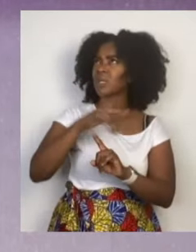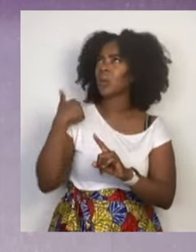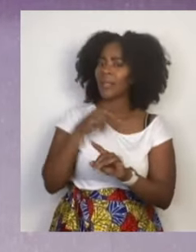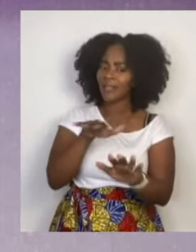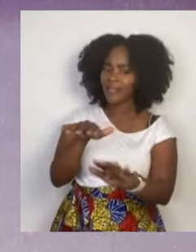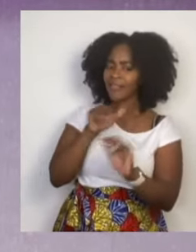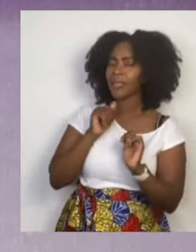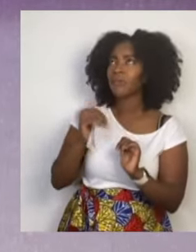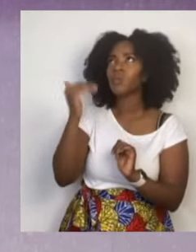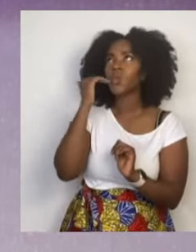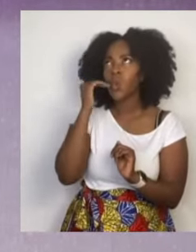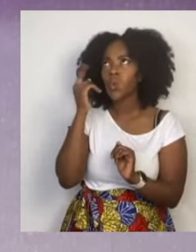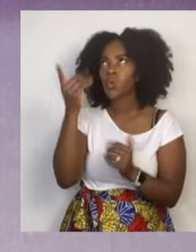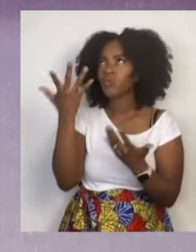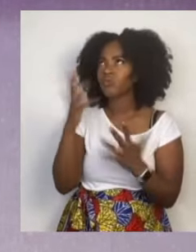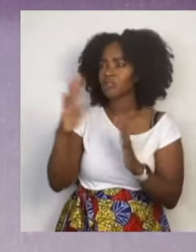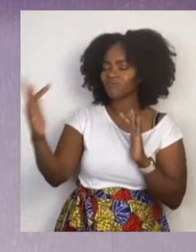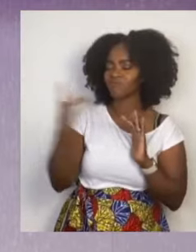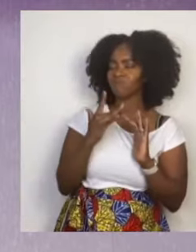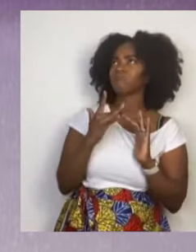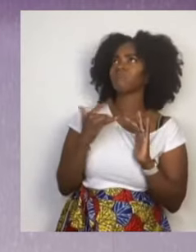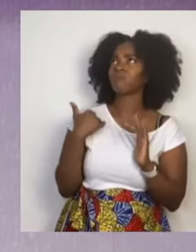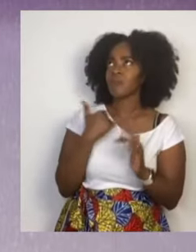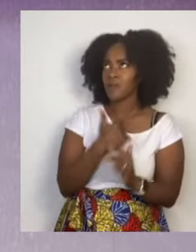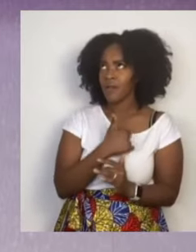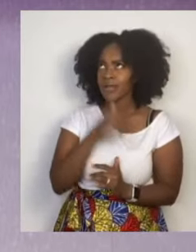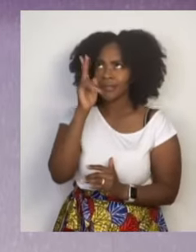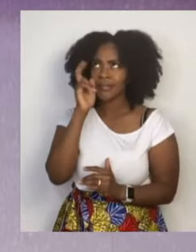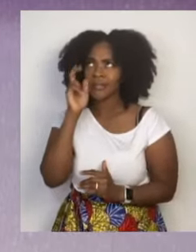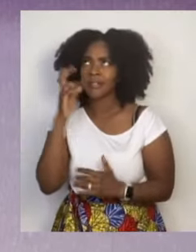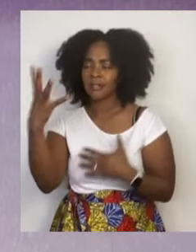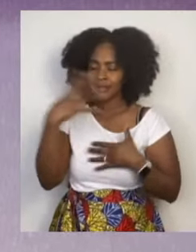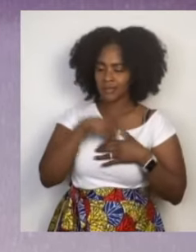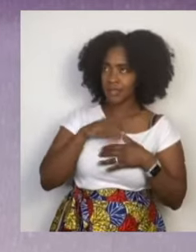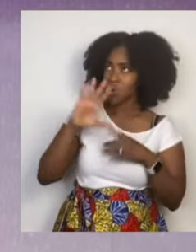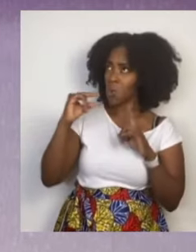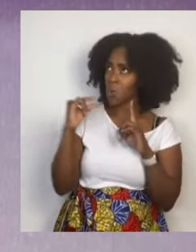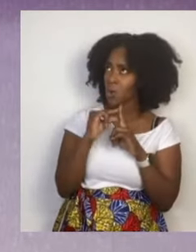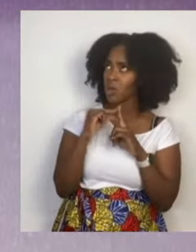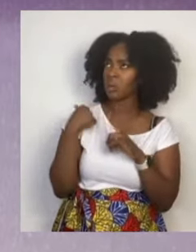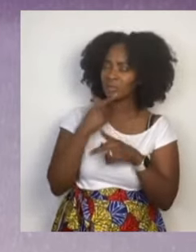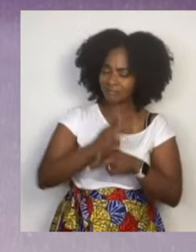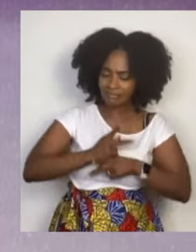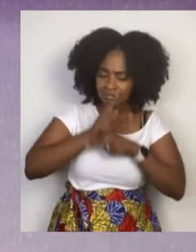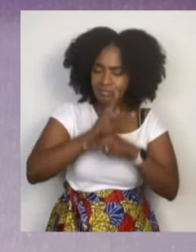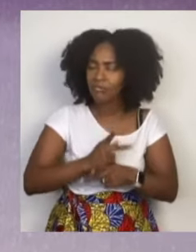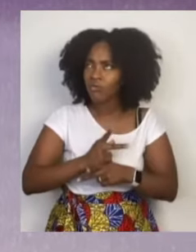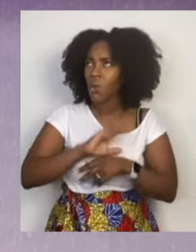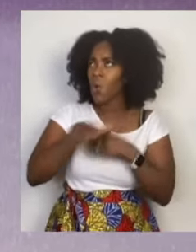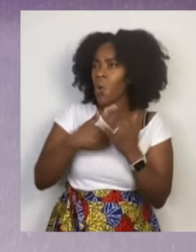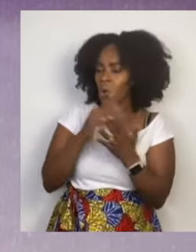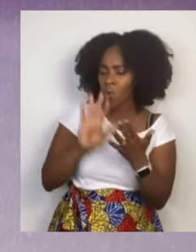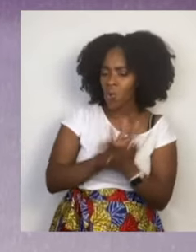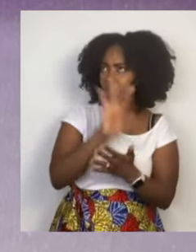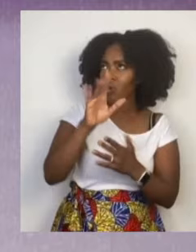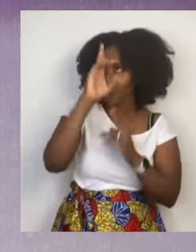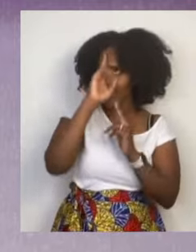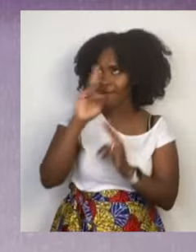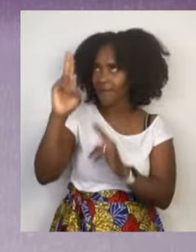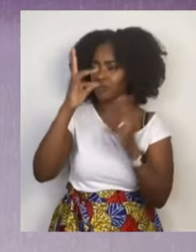be careful to give you the glory, the honor, and the praise. It's in Jesus' name that we pray and expect